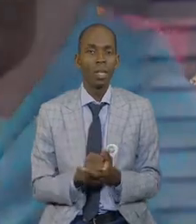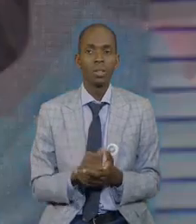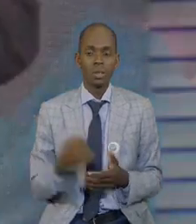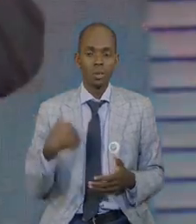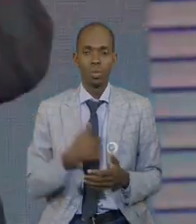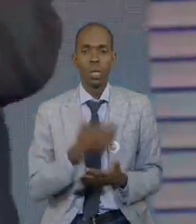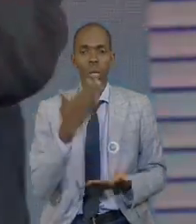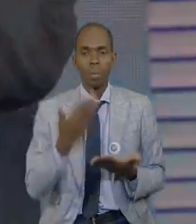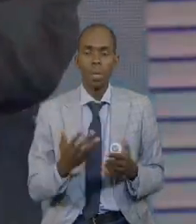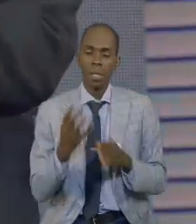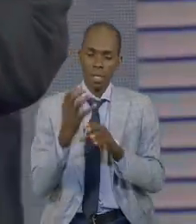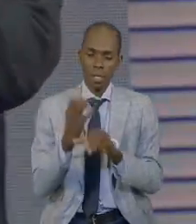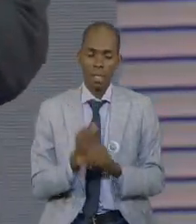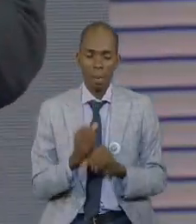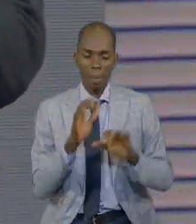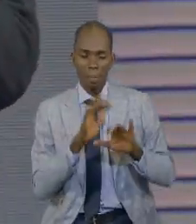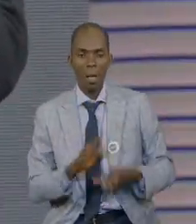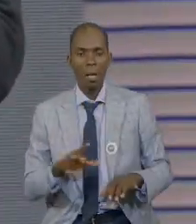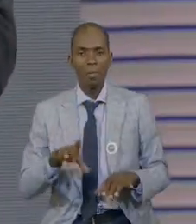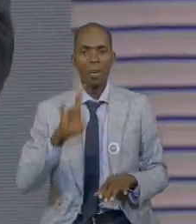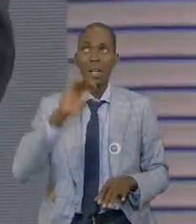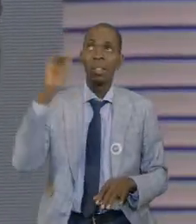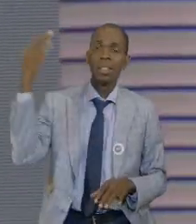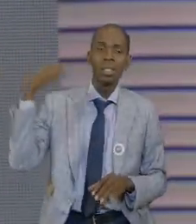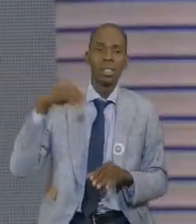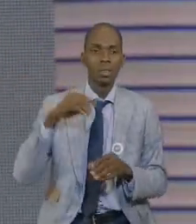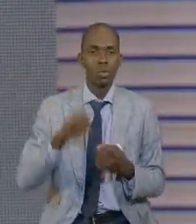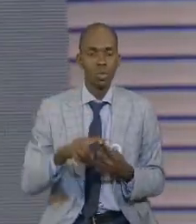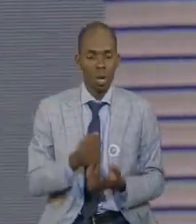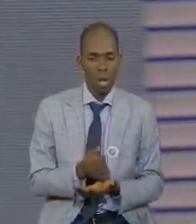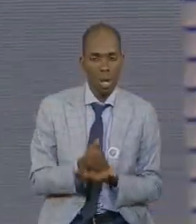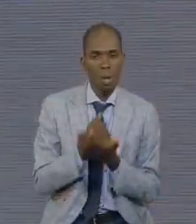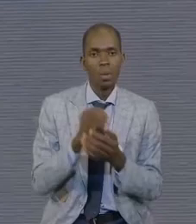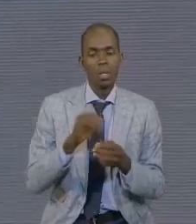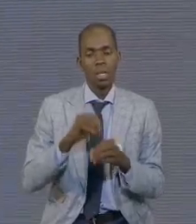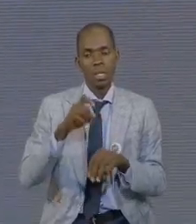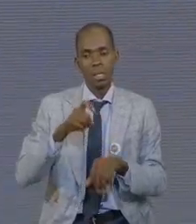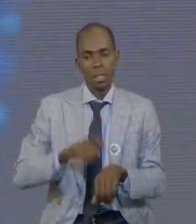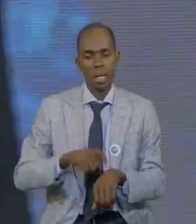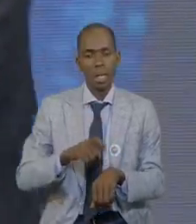find great in the time of need